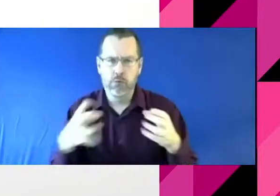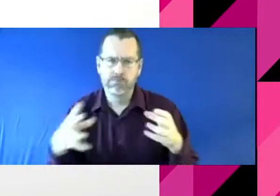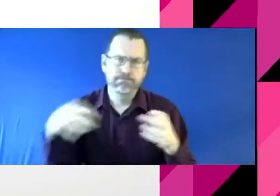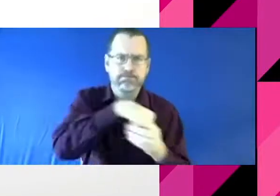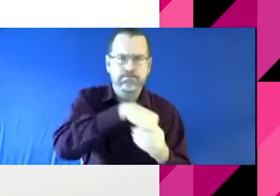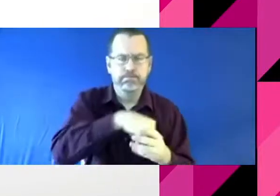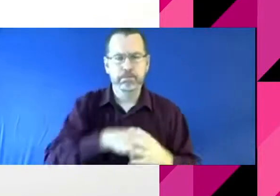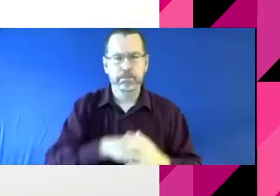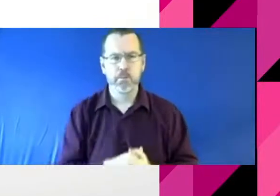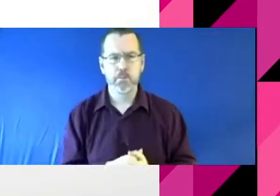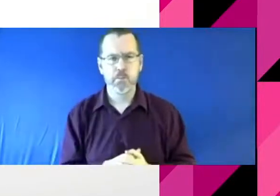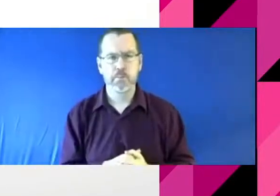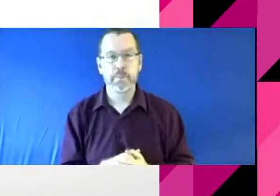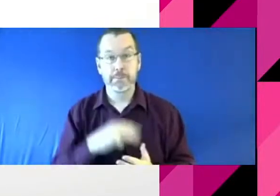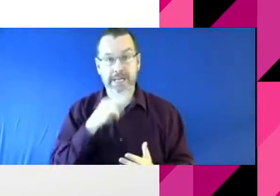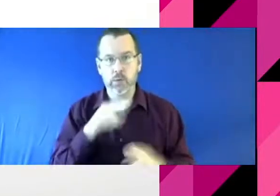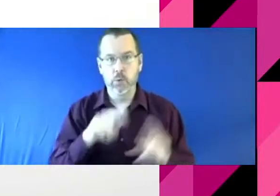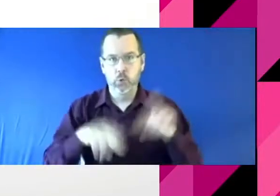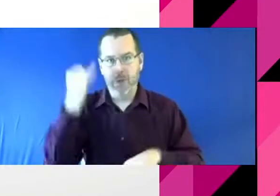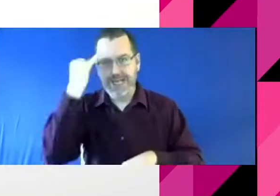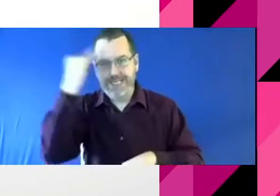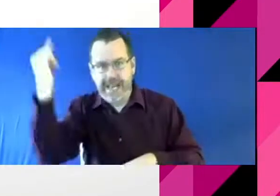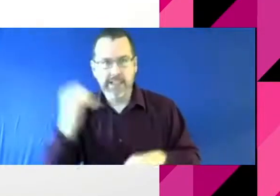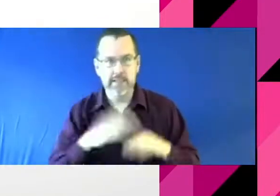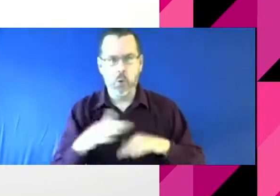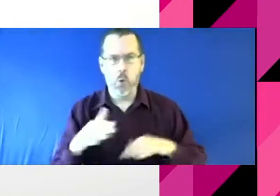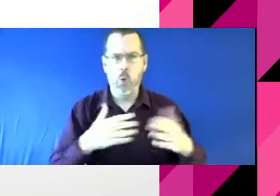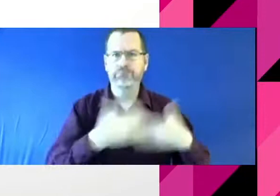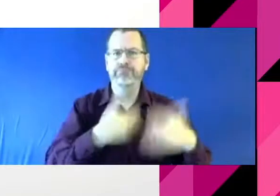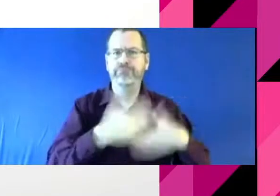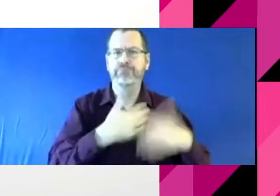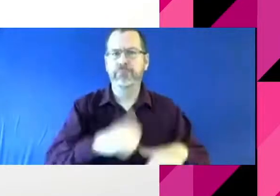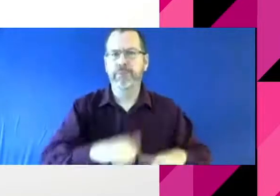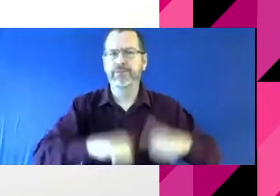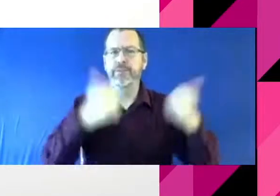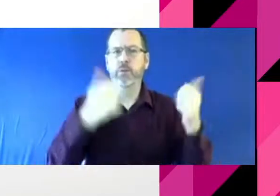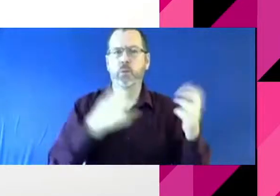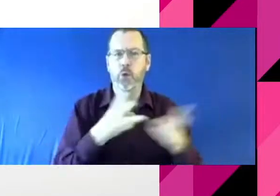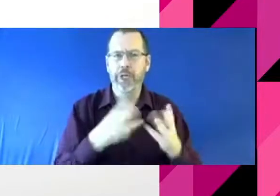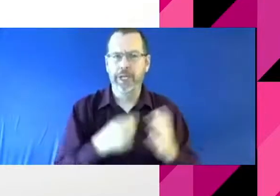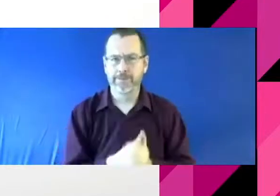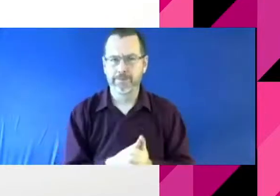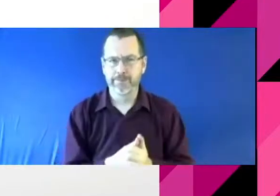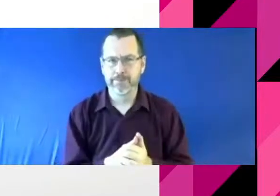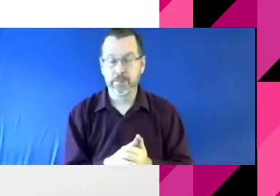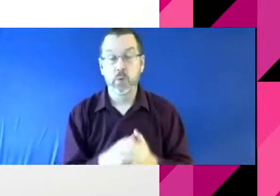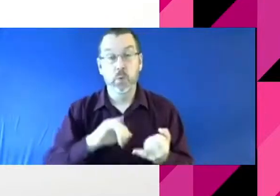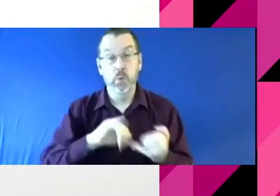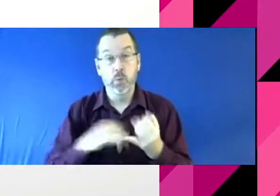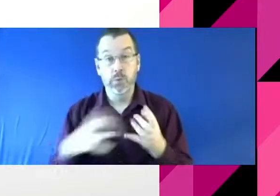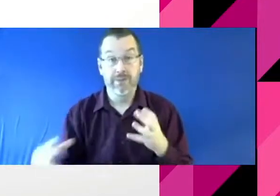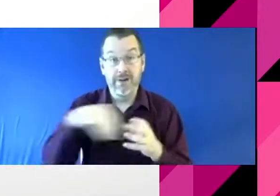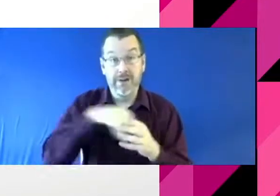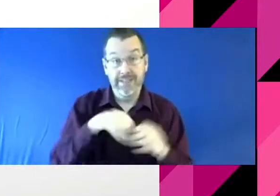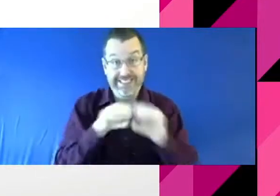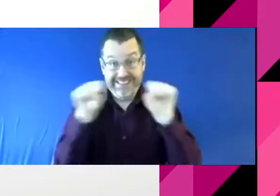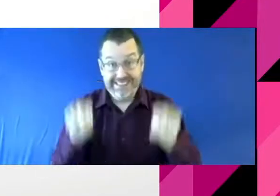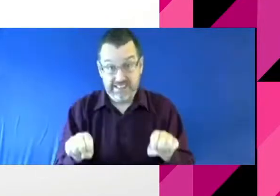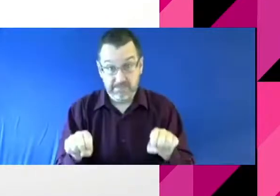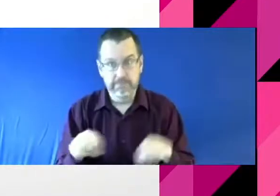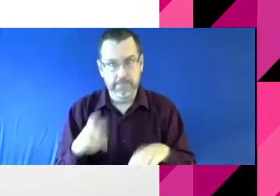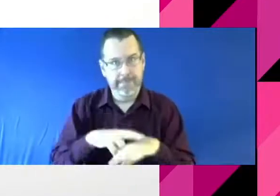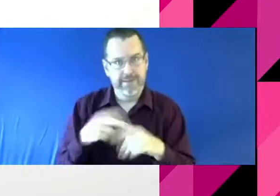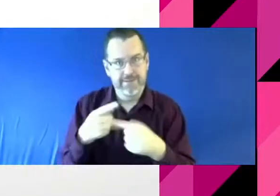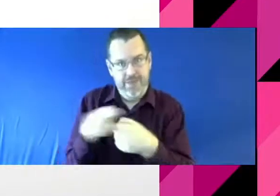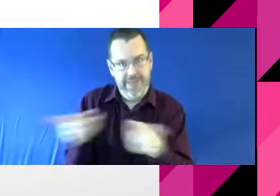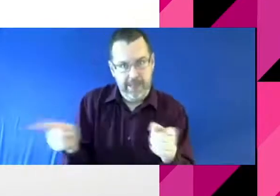will drive innovation and increase efficiencies across the system, leading to better outcomes for those who engage with the system directly and for the